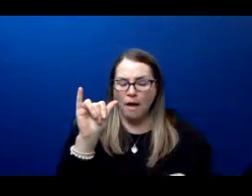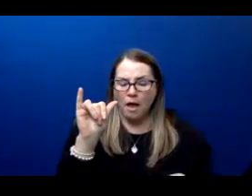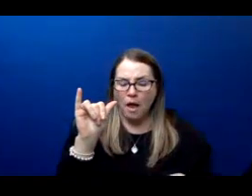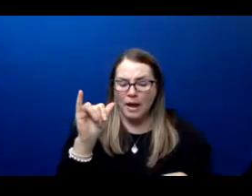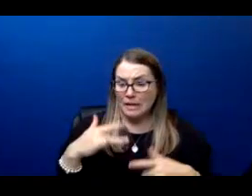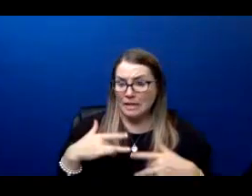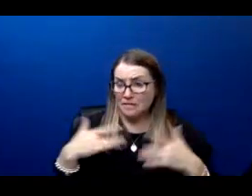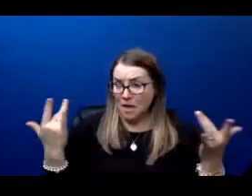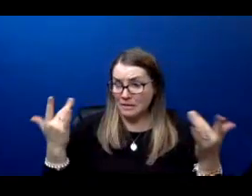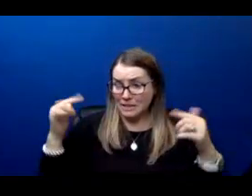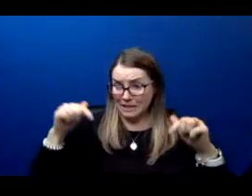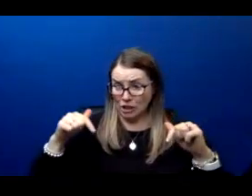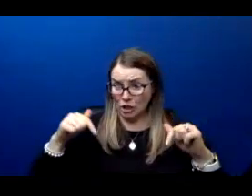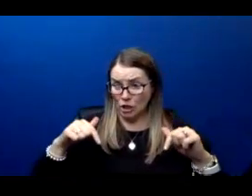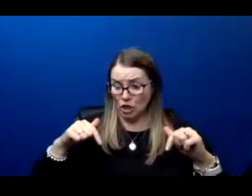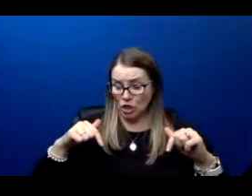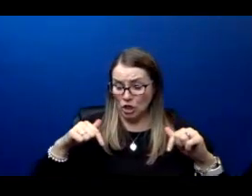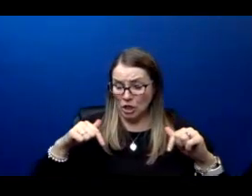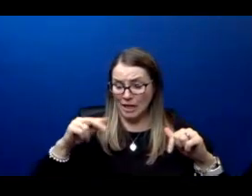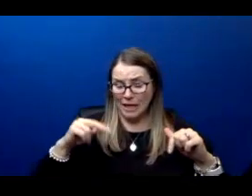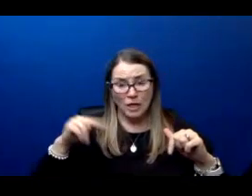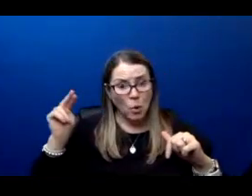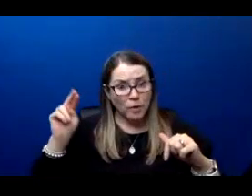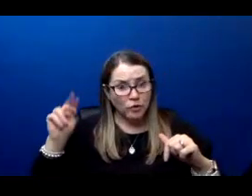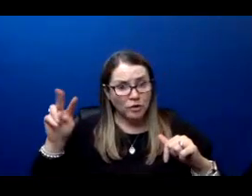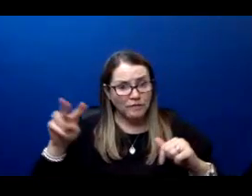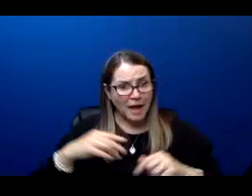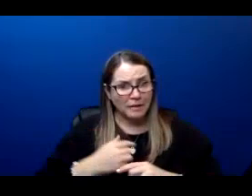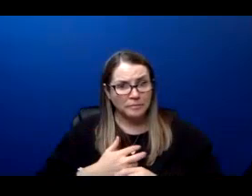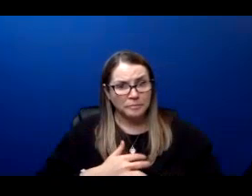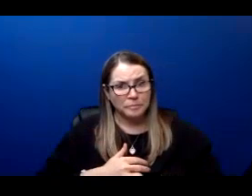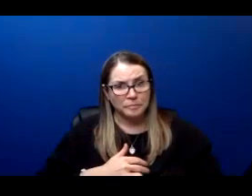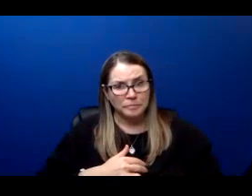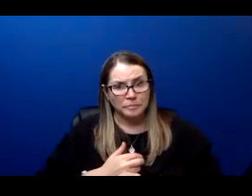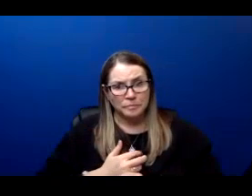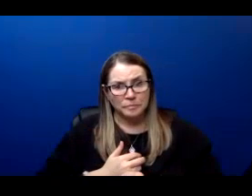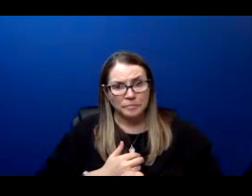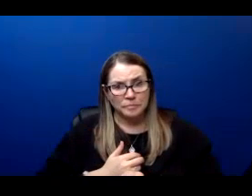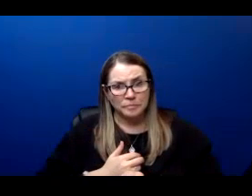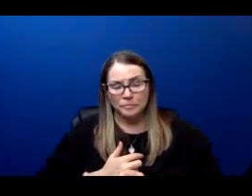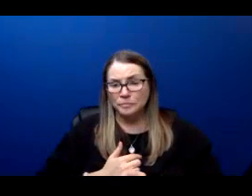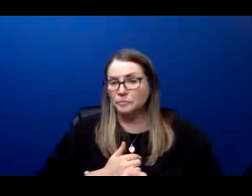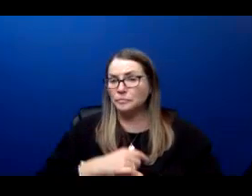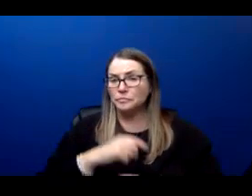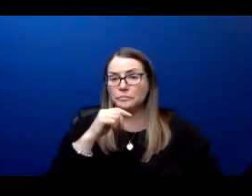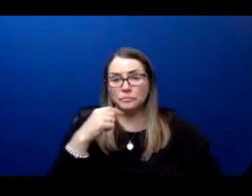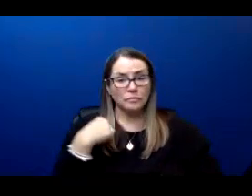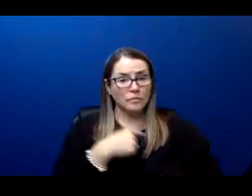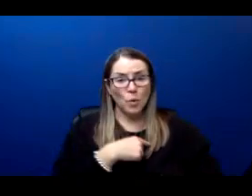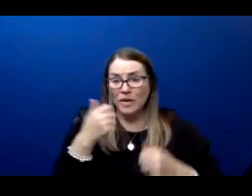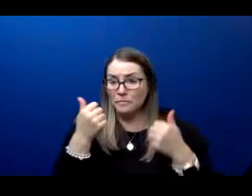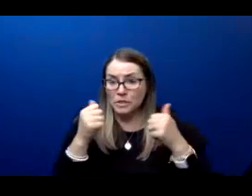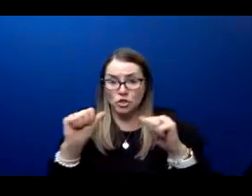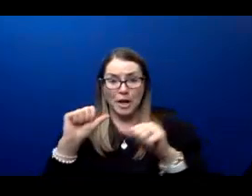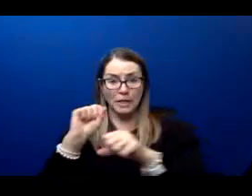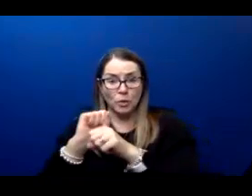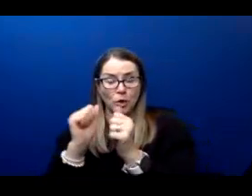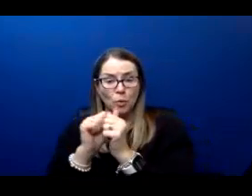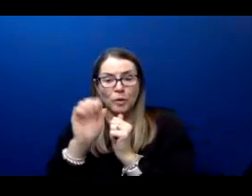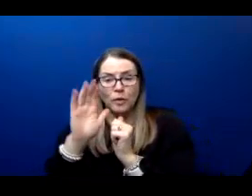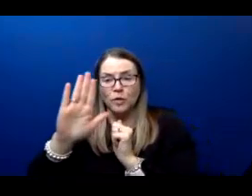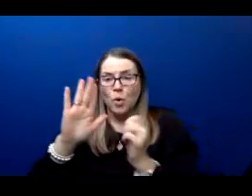event here in Northern Nevada. You know, we have been trying to work with you and your outreach for